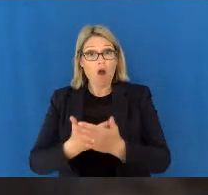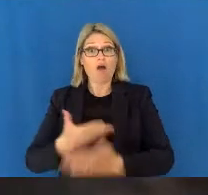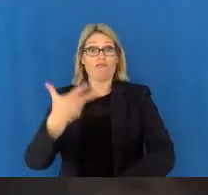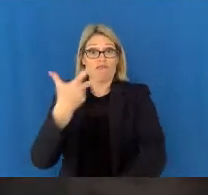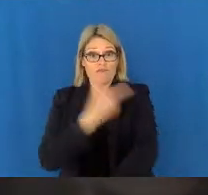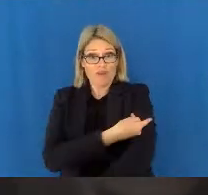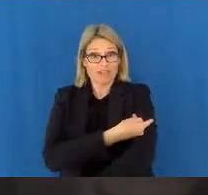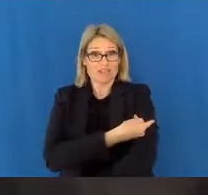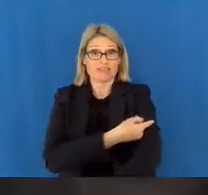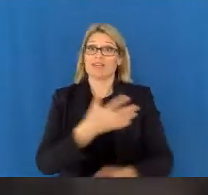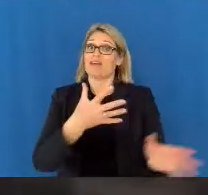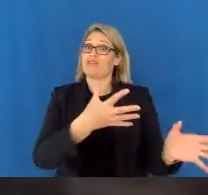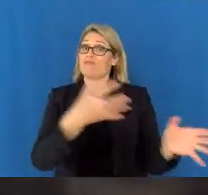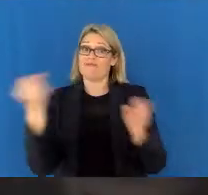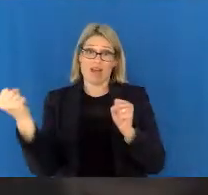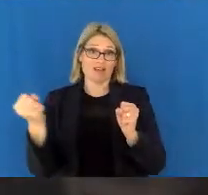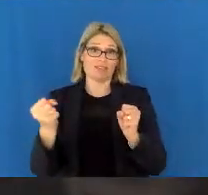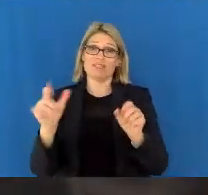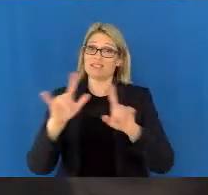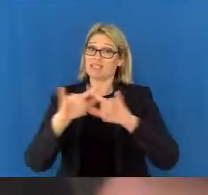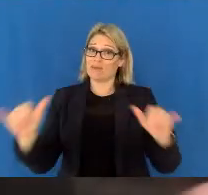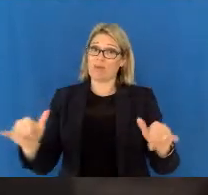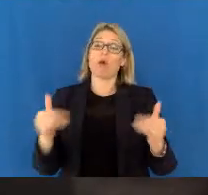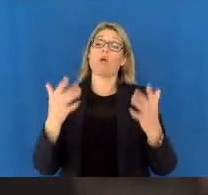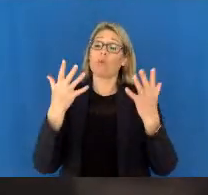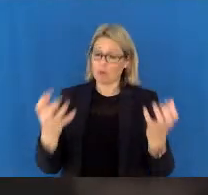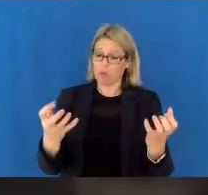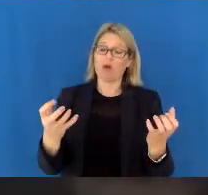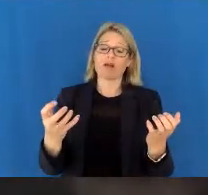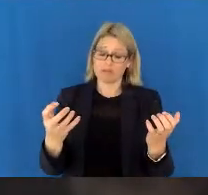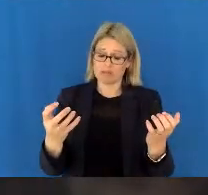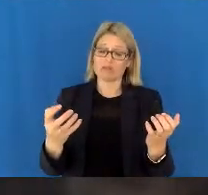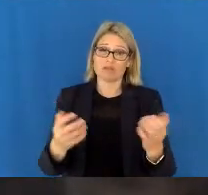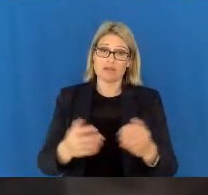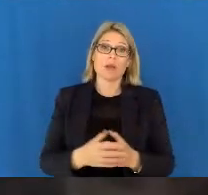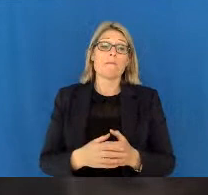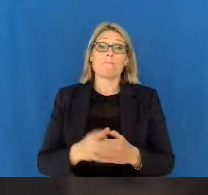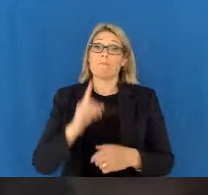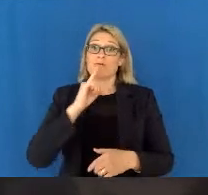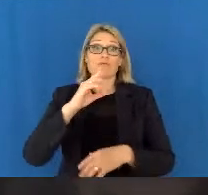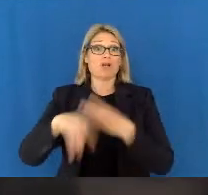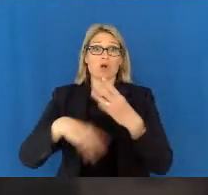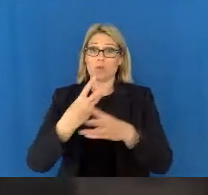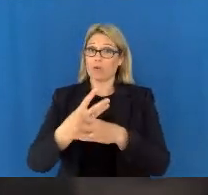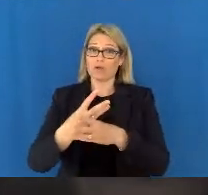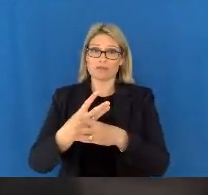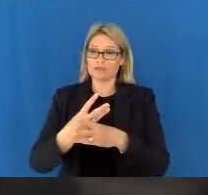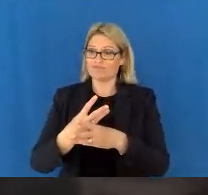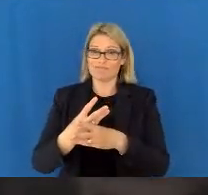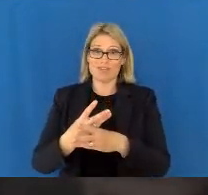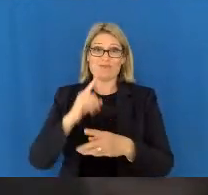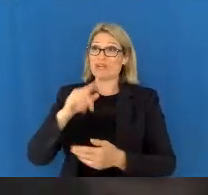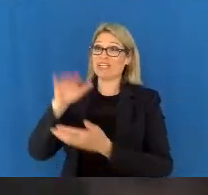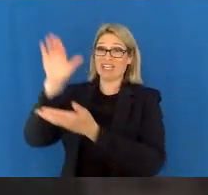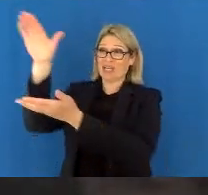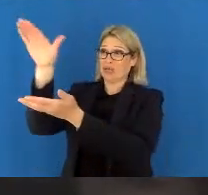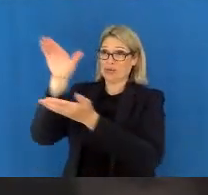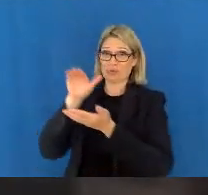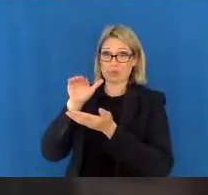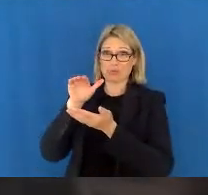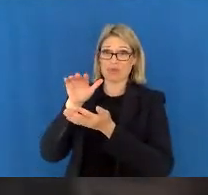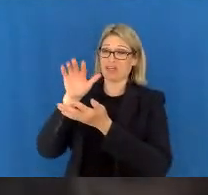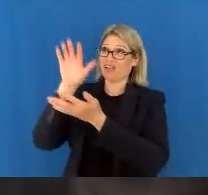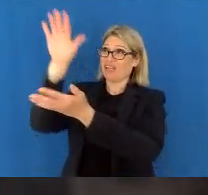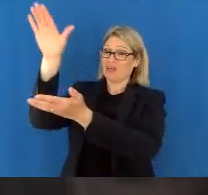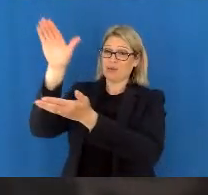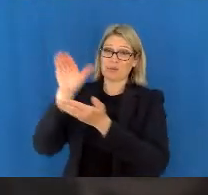as quickly as possible at the same time, but the reality is we only have so many vaccines per week.